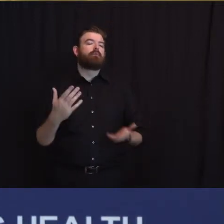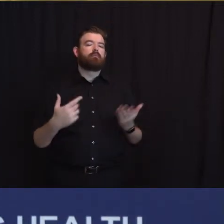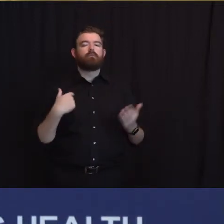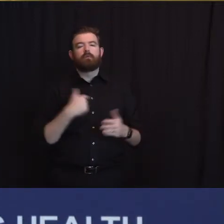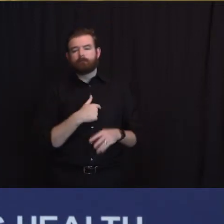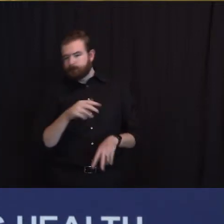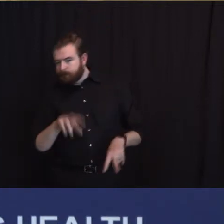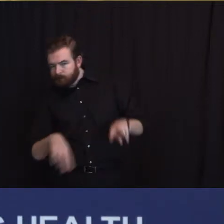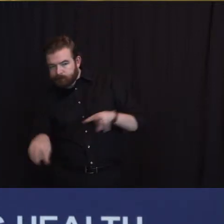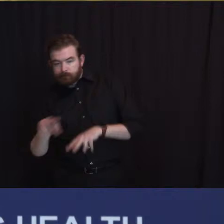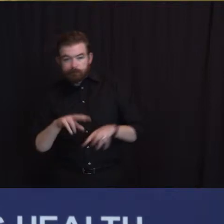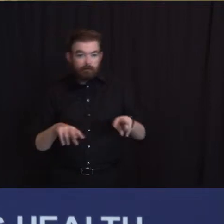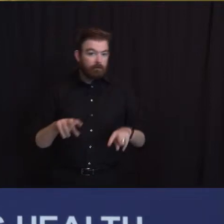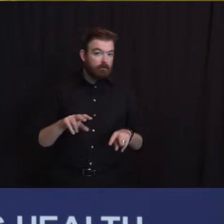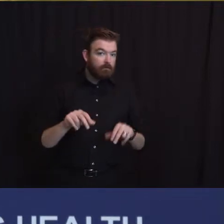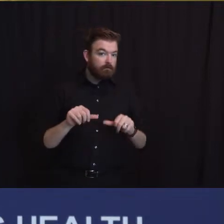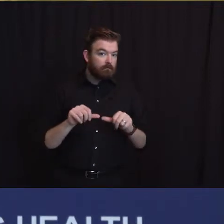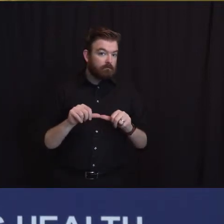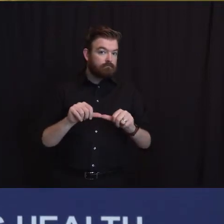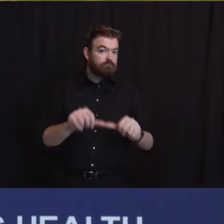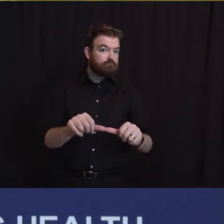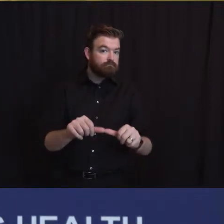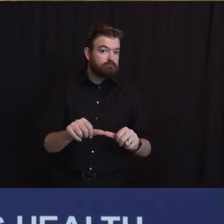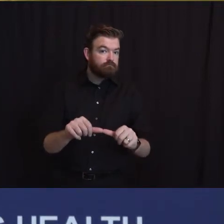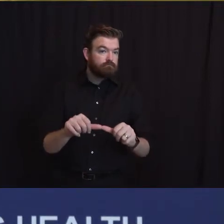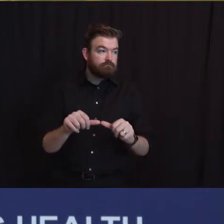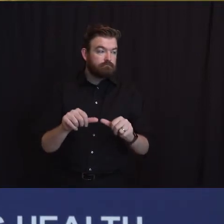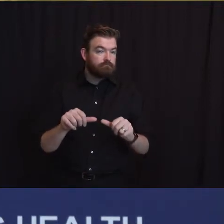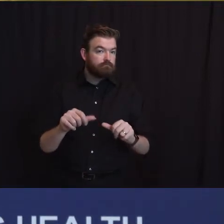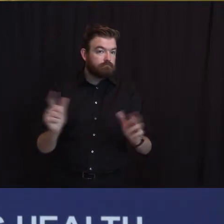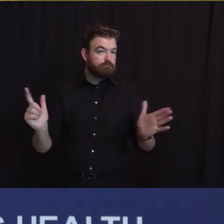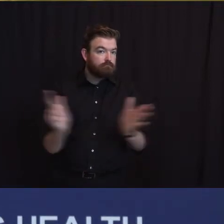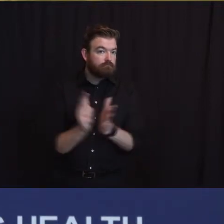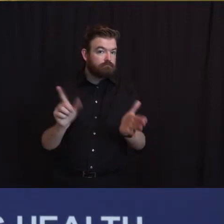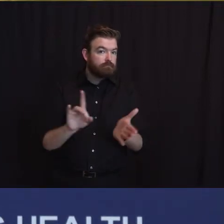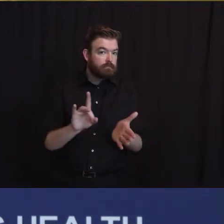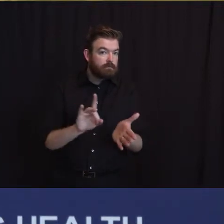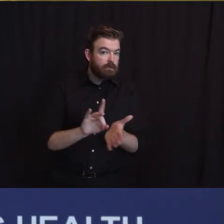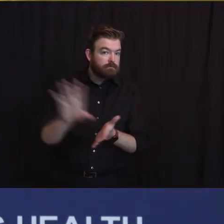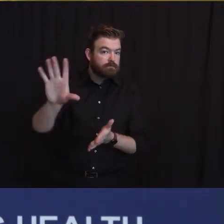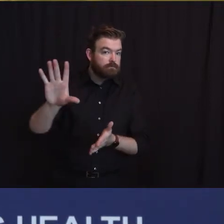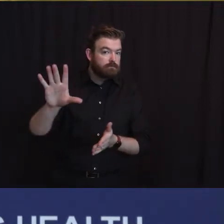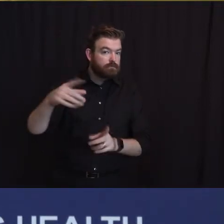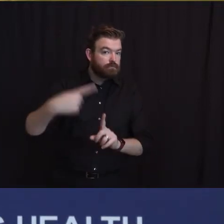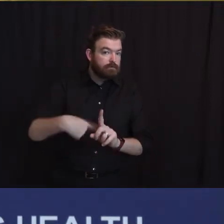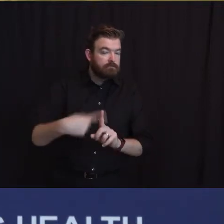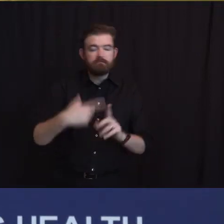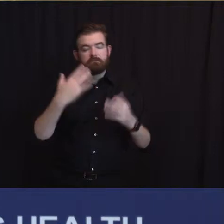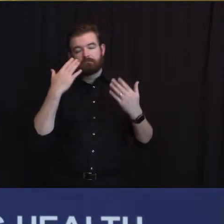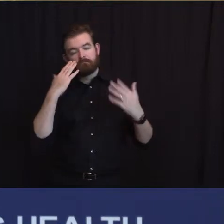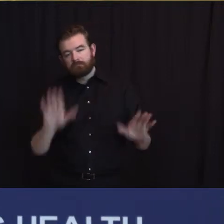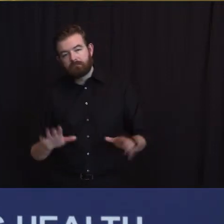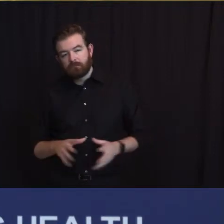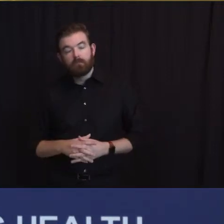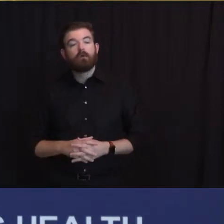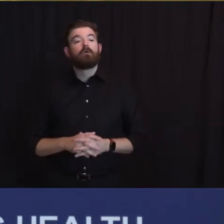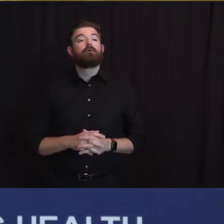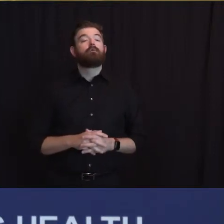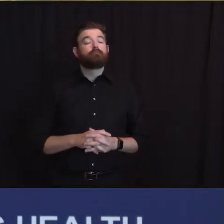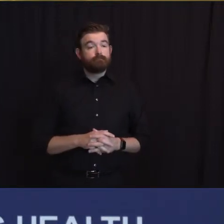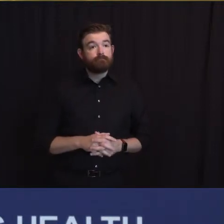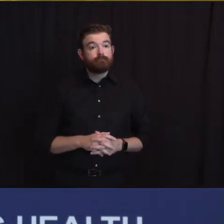parallel basis, and I think this addresses your rental relief question as well, we have the exercise that we're going through with